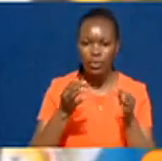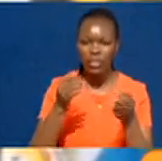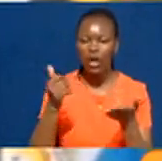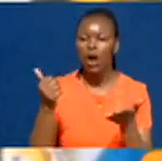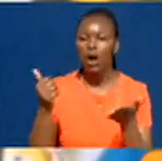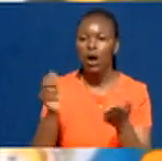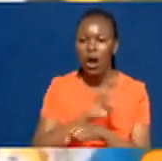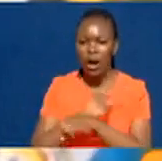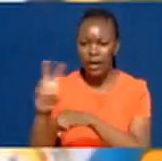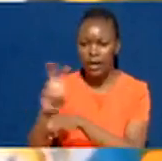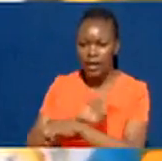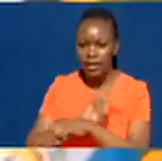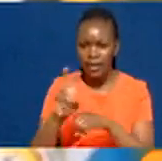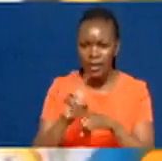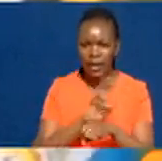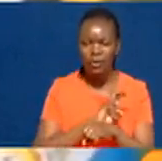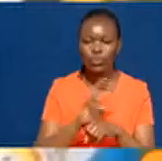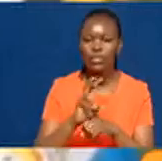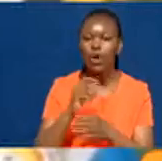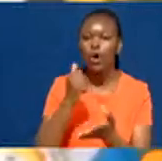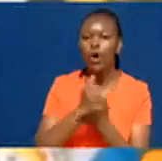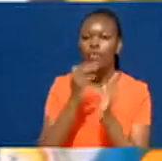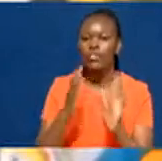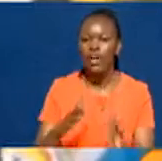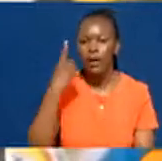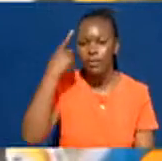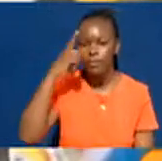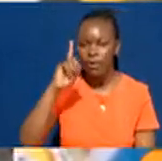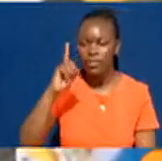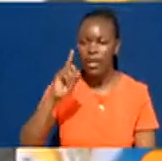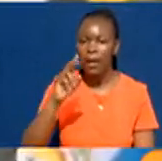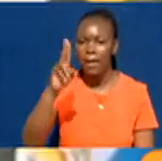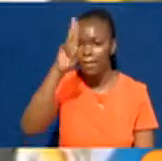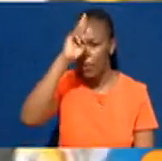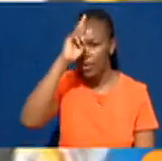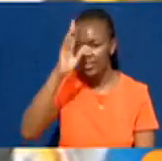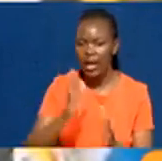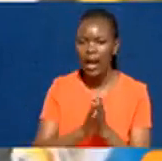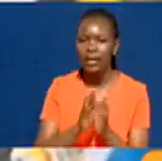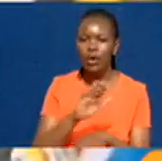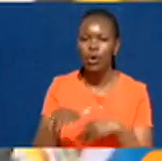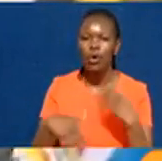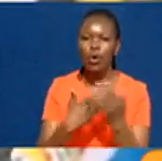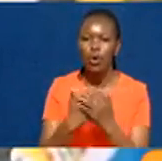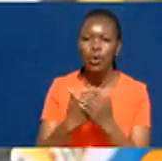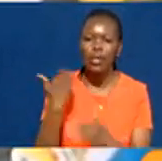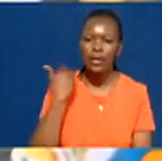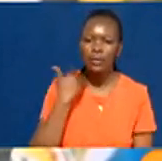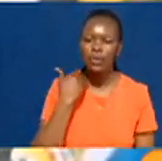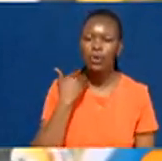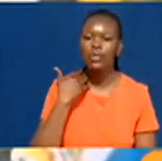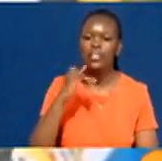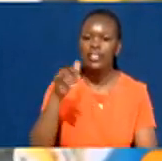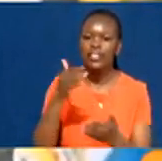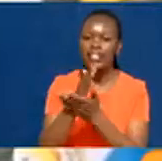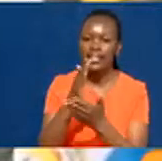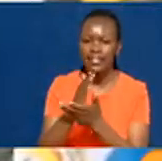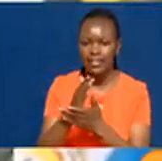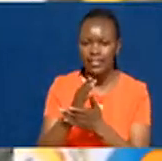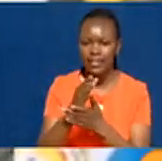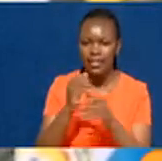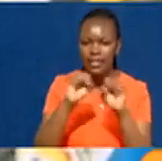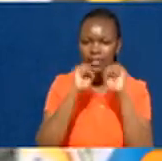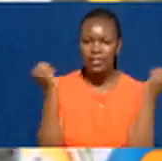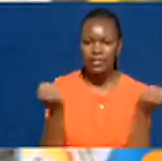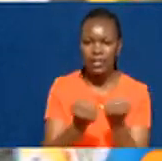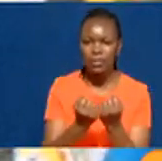for the police and the entire criminal justice system so that they will never depend